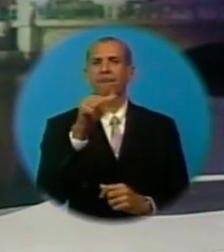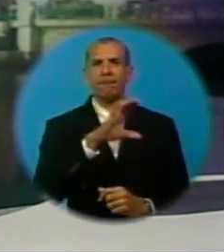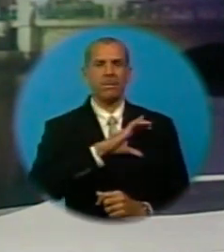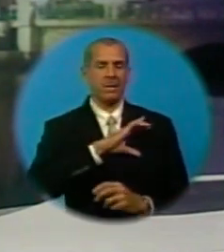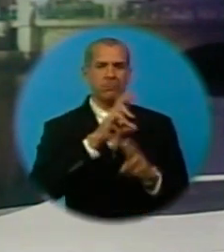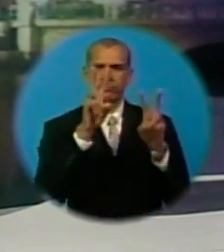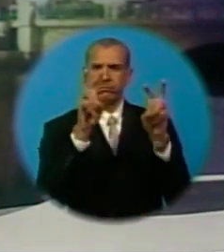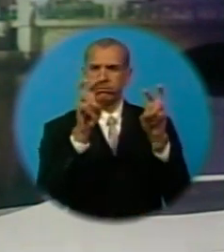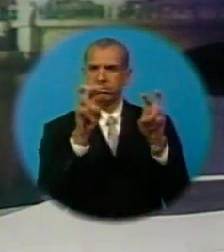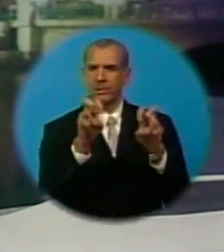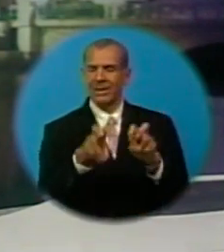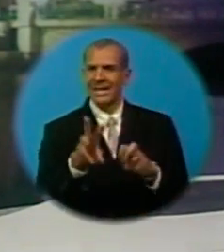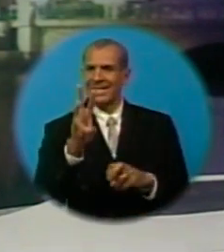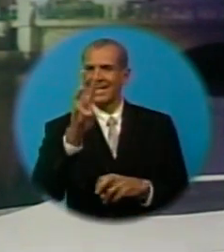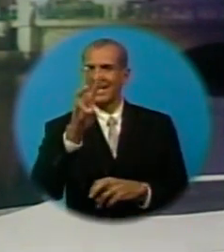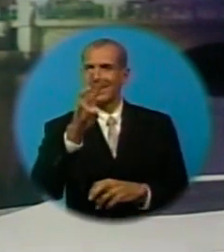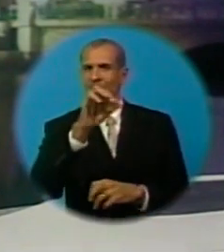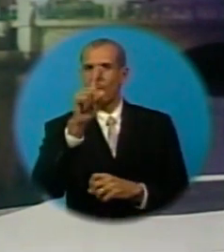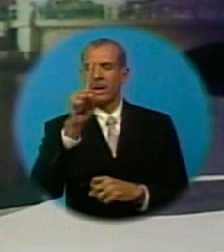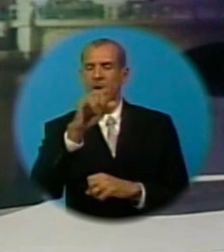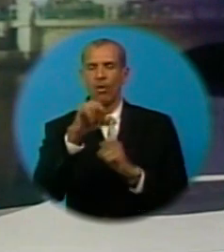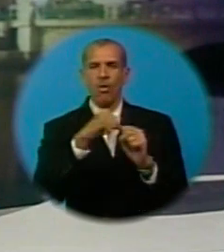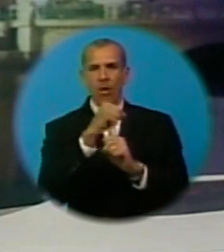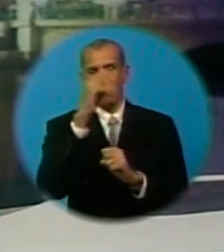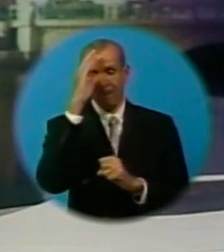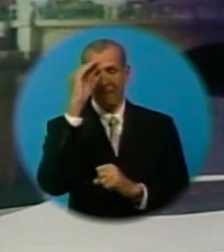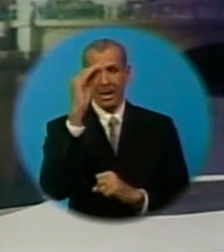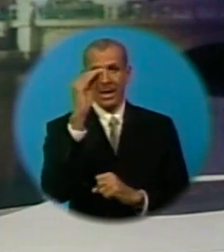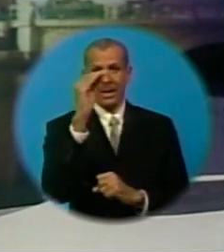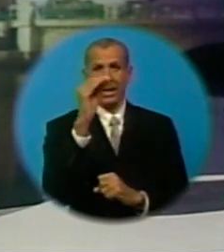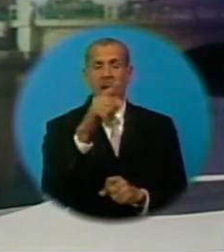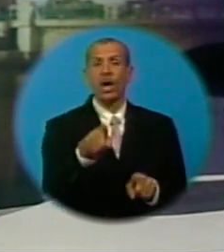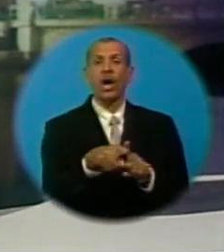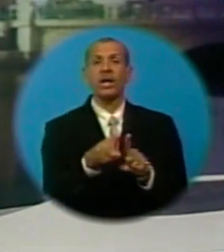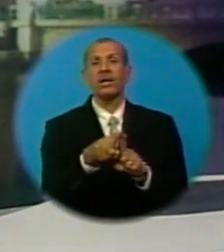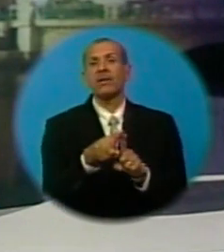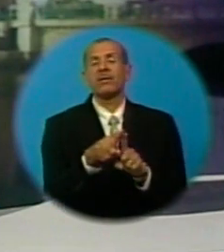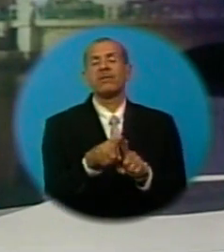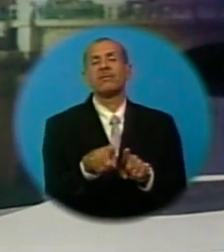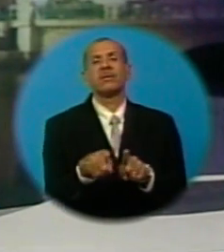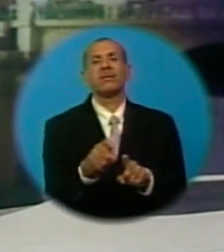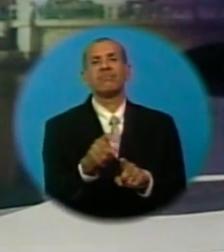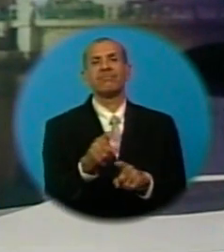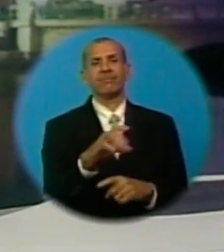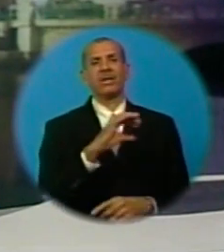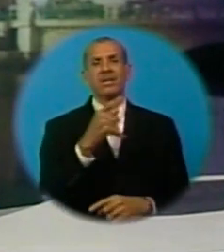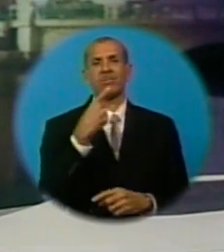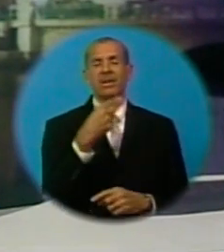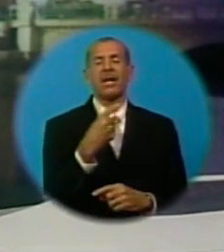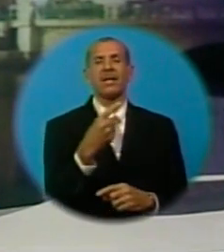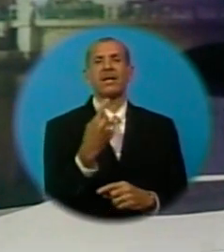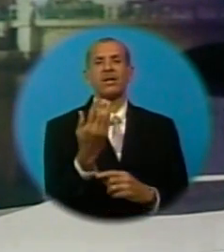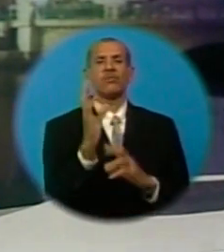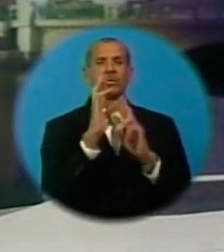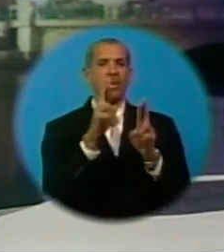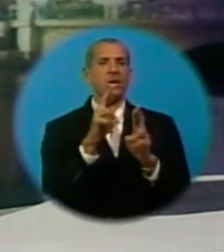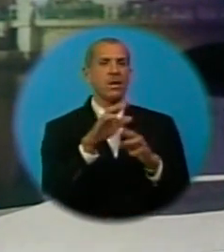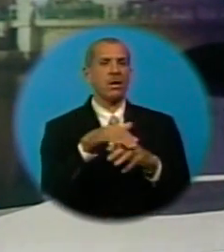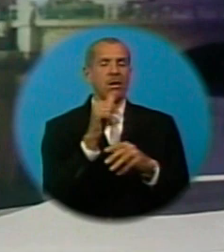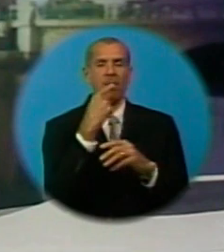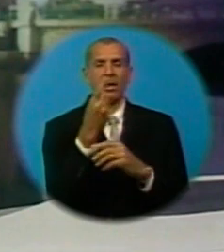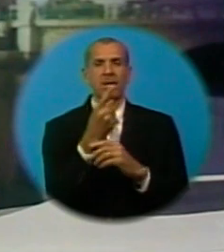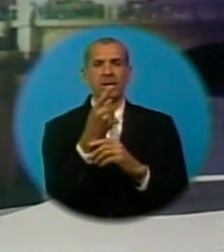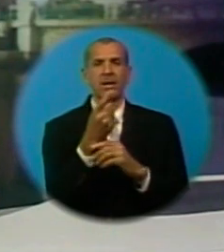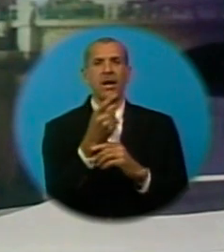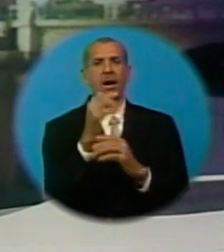of a 61-year-old St. Michael man, according to lawmen, about 10:15 this morning, they responded to a call at a 2-story house at King Street,